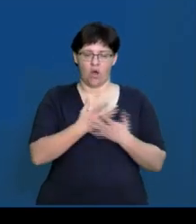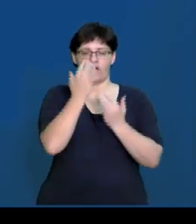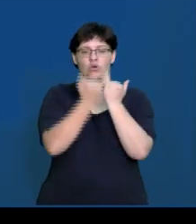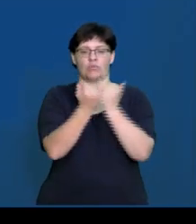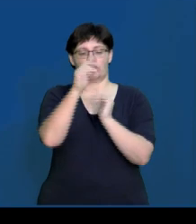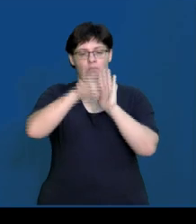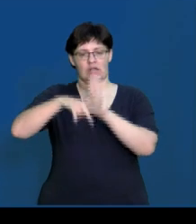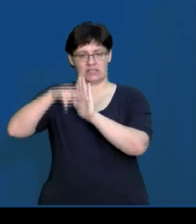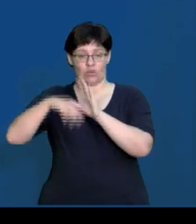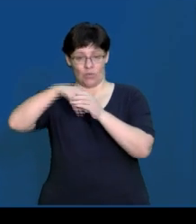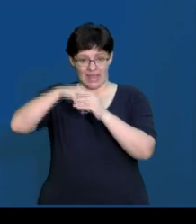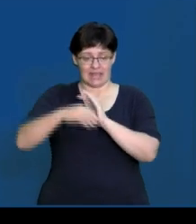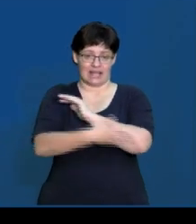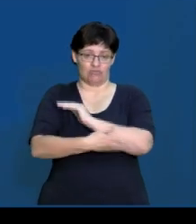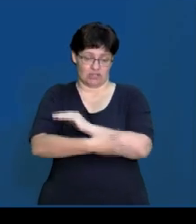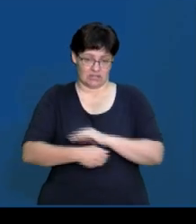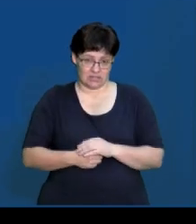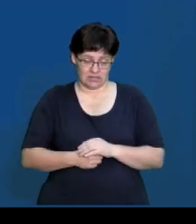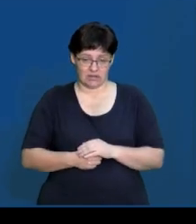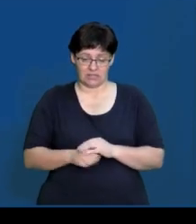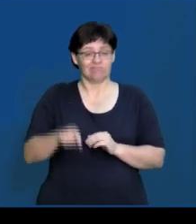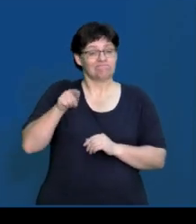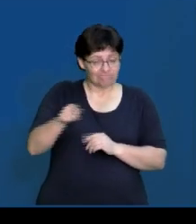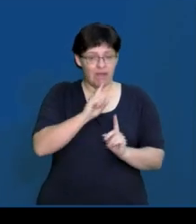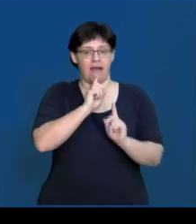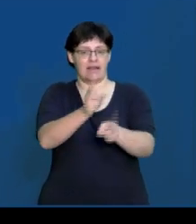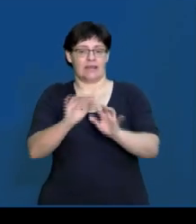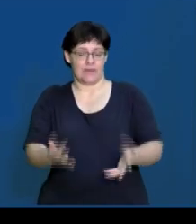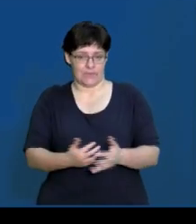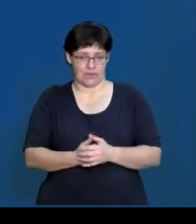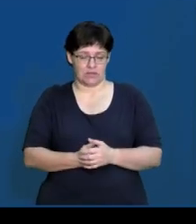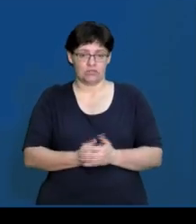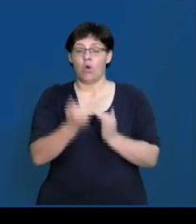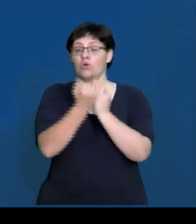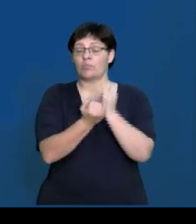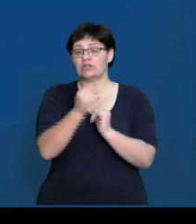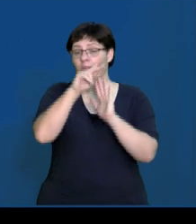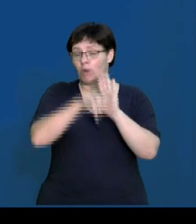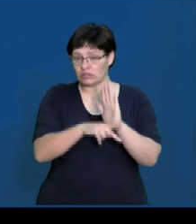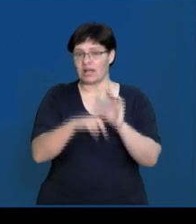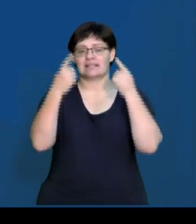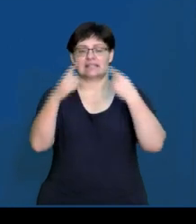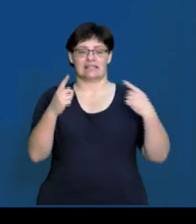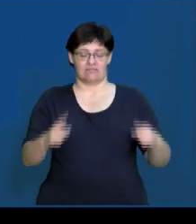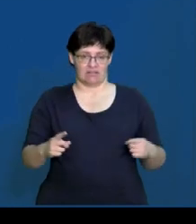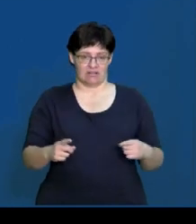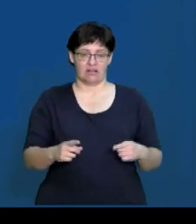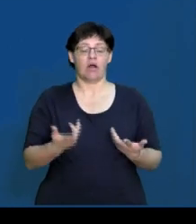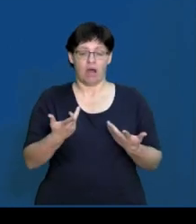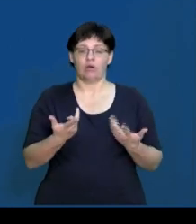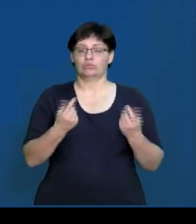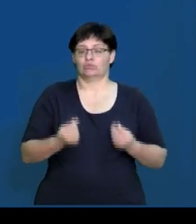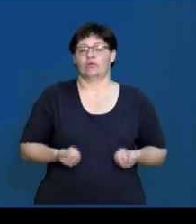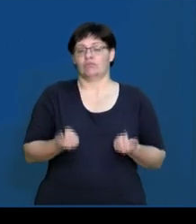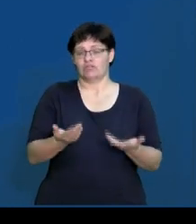success of the competition policies in the country. Now, typically this is how we would answer. So the competition policy is successful